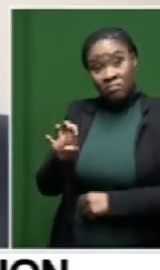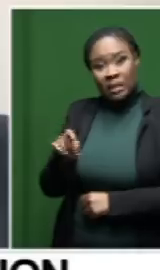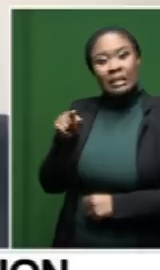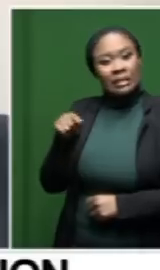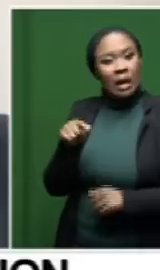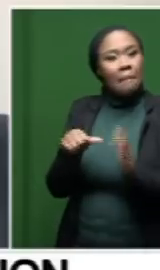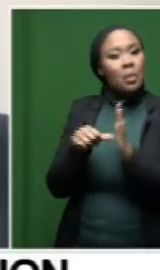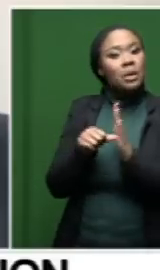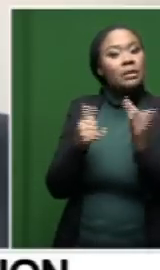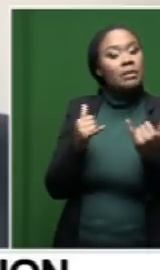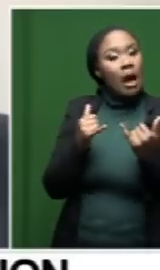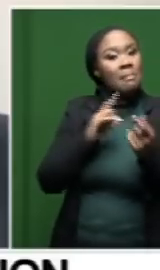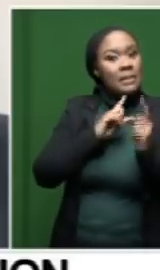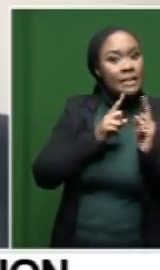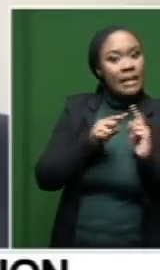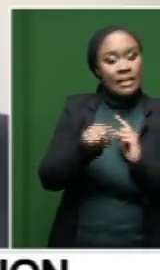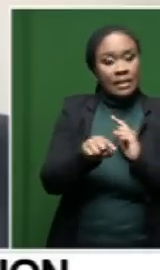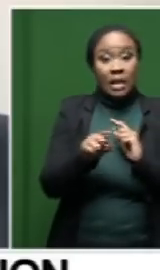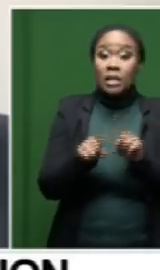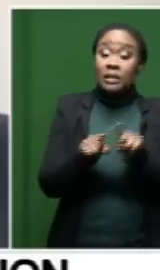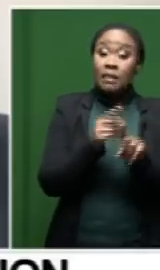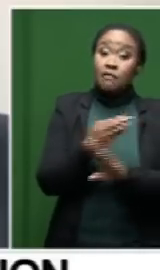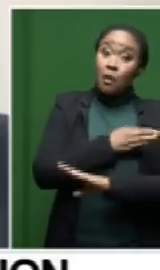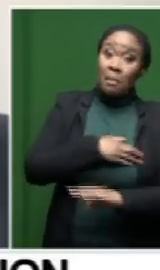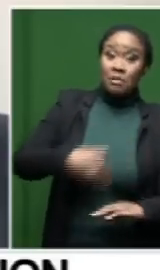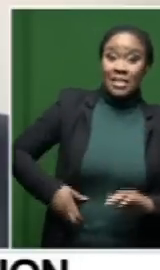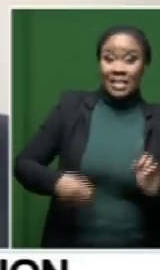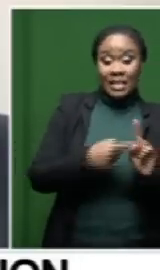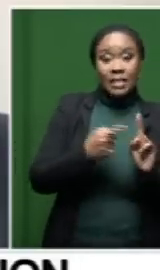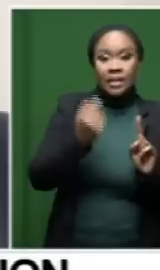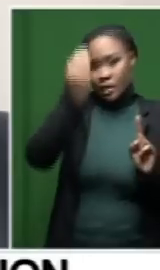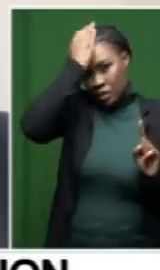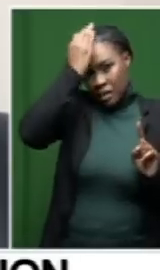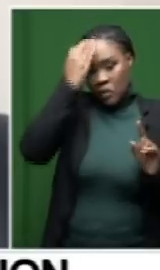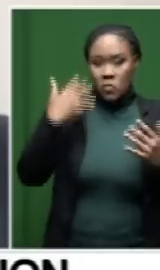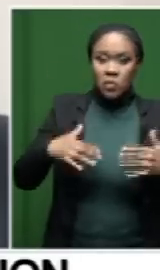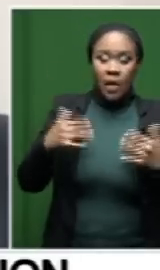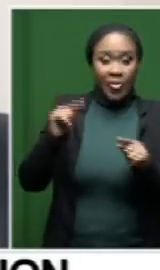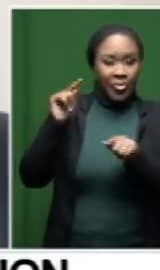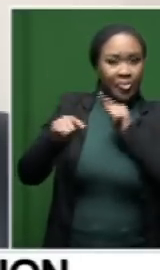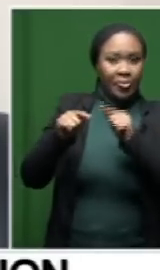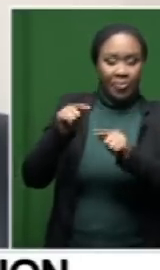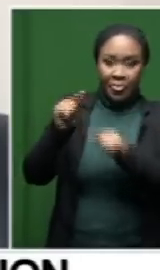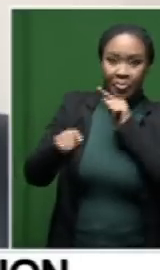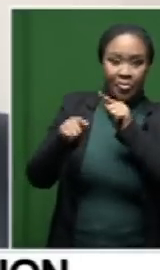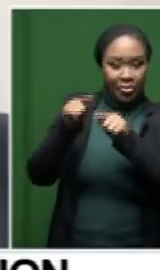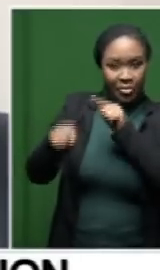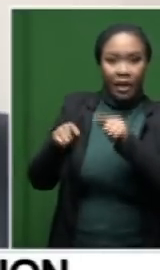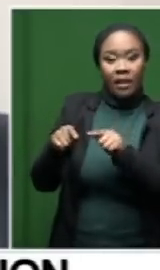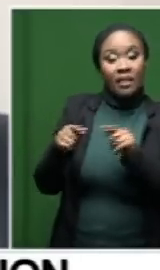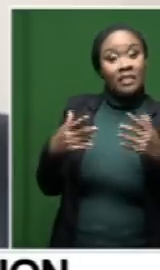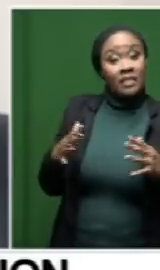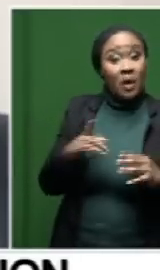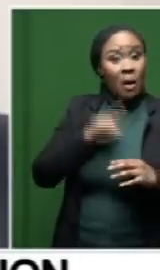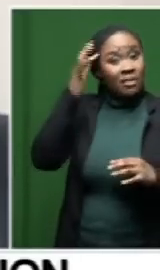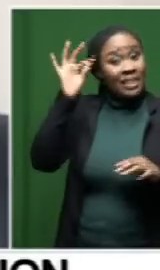course, President Jacob Zuma, and former President Jacob Zuma, of course, being fingered very badly within this, that